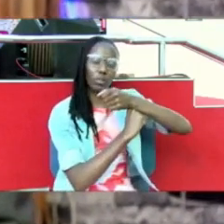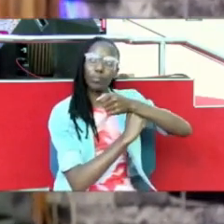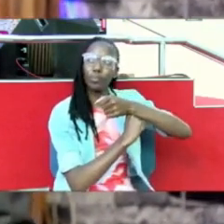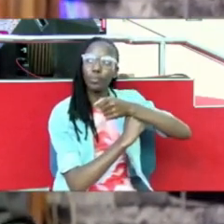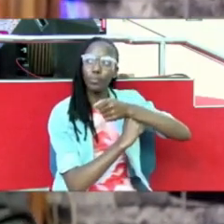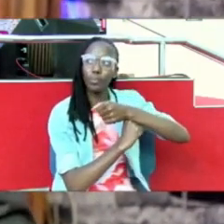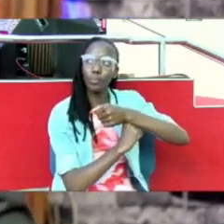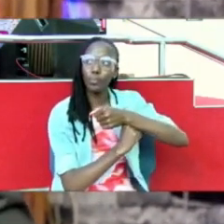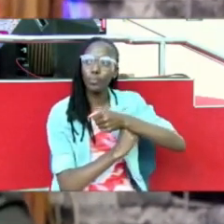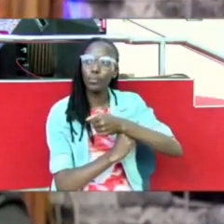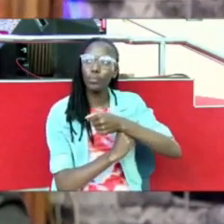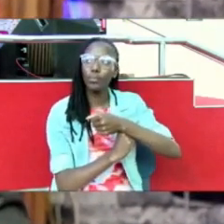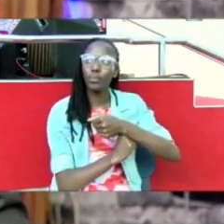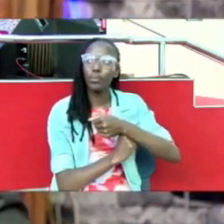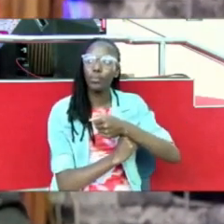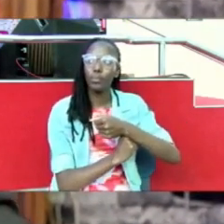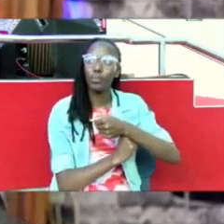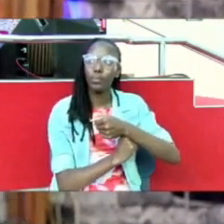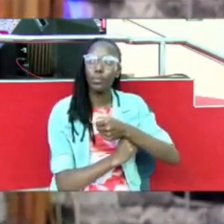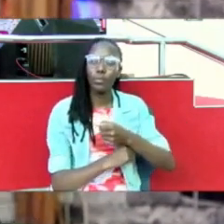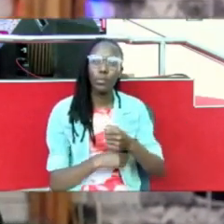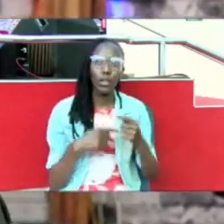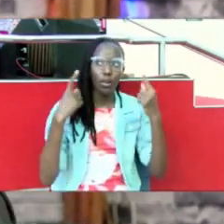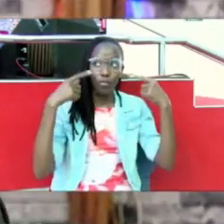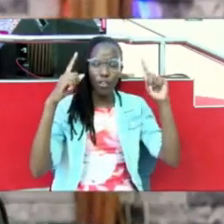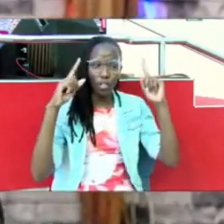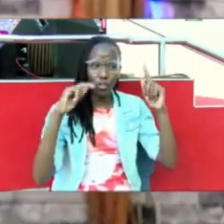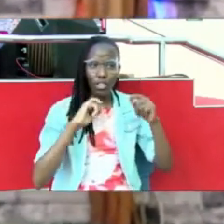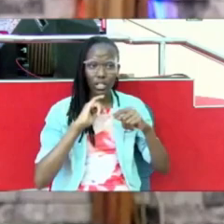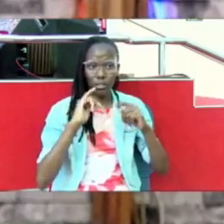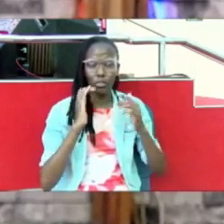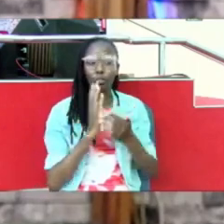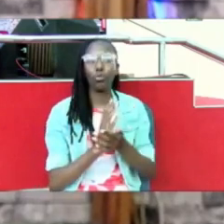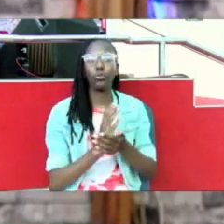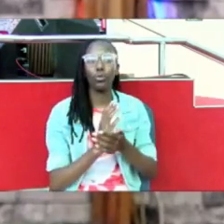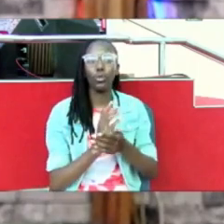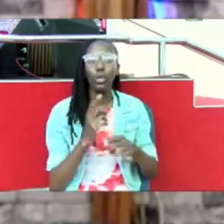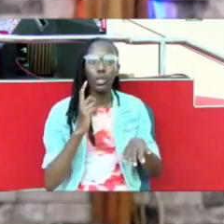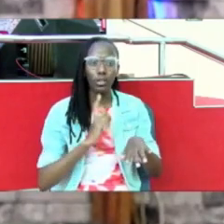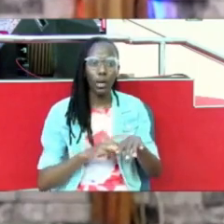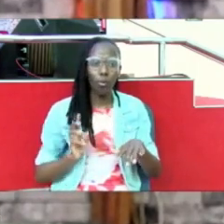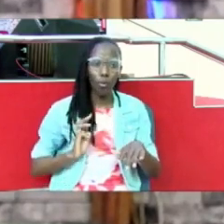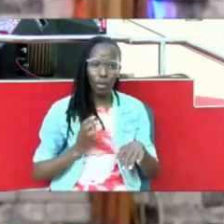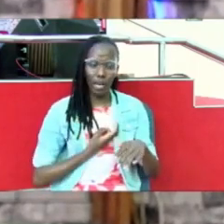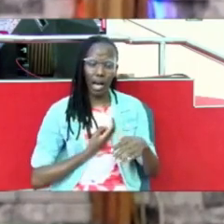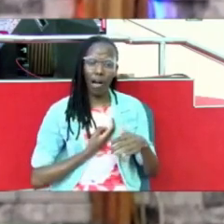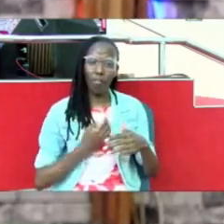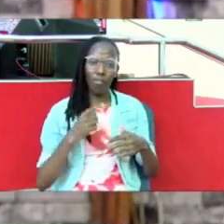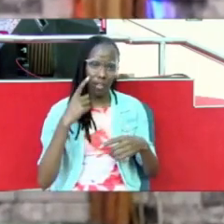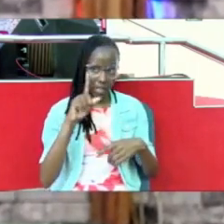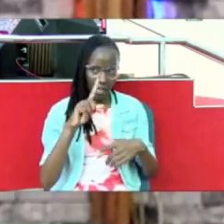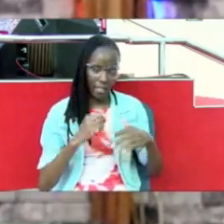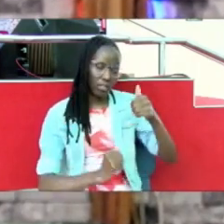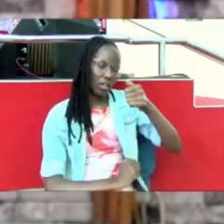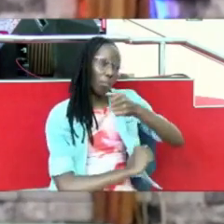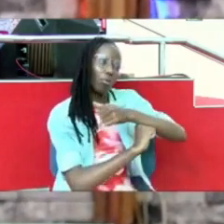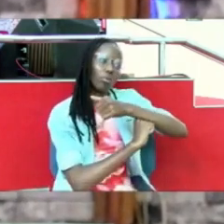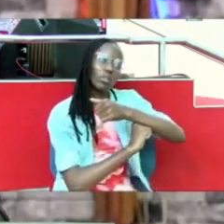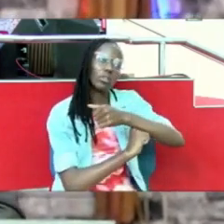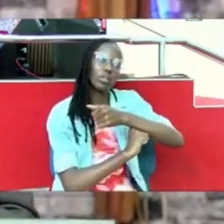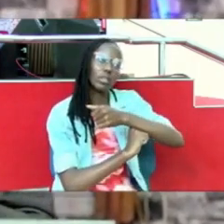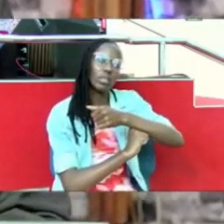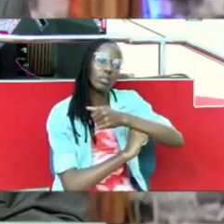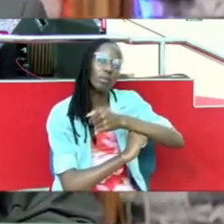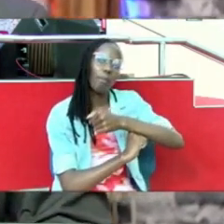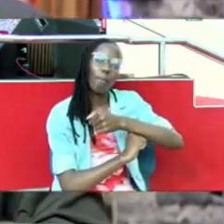kuungwa mkono na yule ambaye anastahili. Victory is assured when we have the right backing. Sisi tumehakikisha ushindi kama tumeungwa